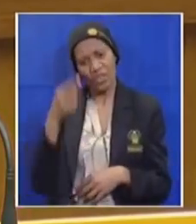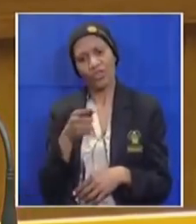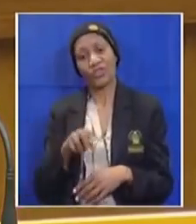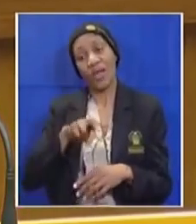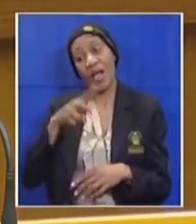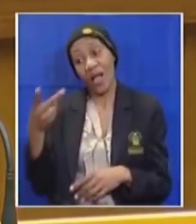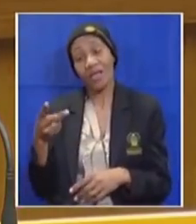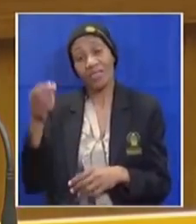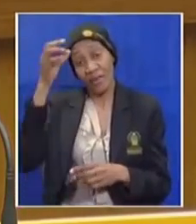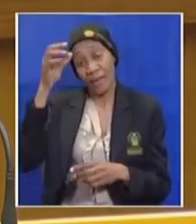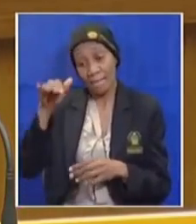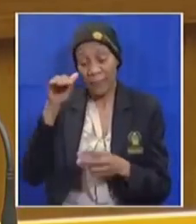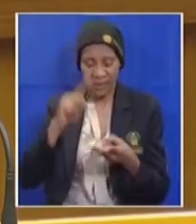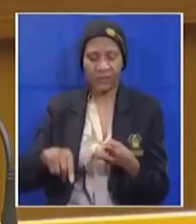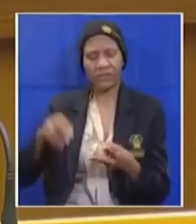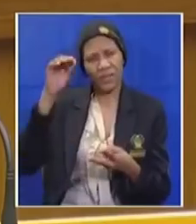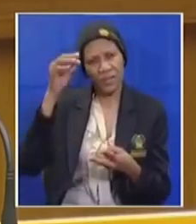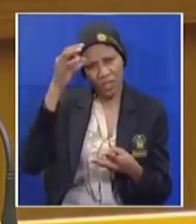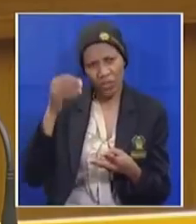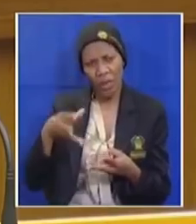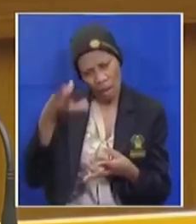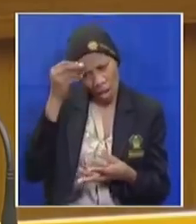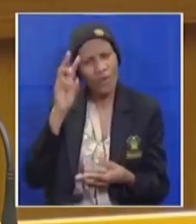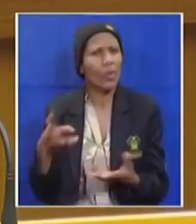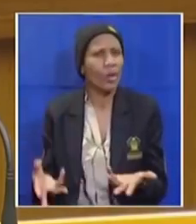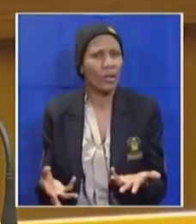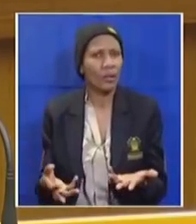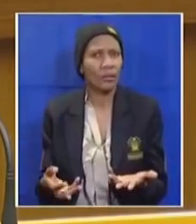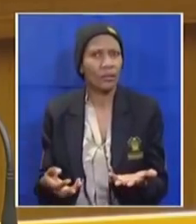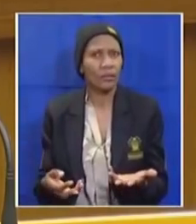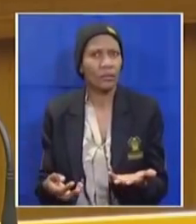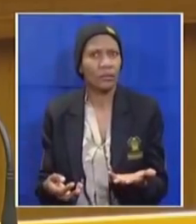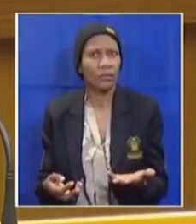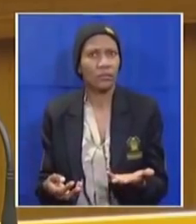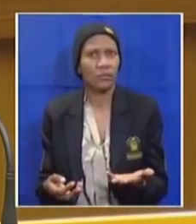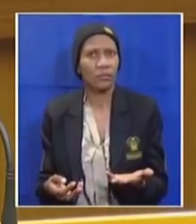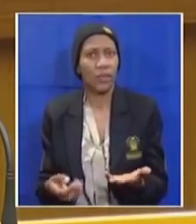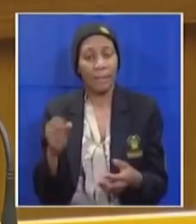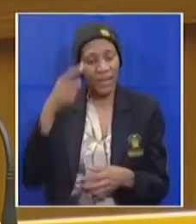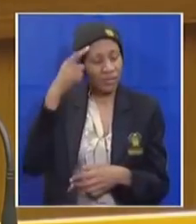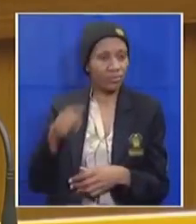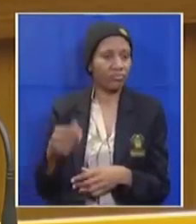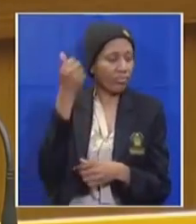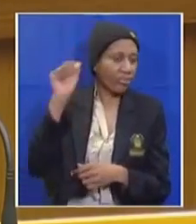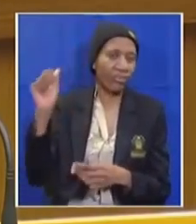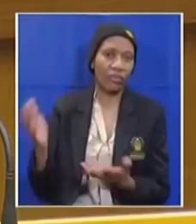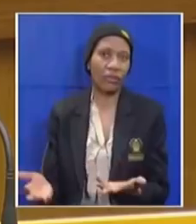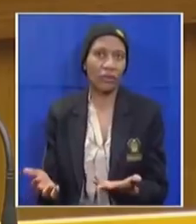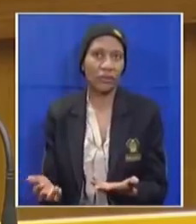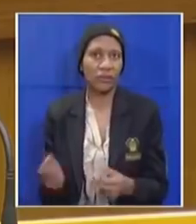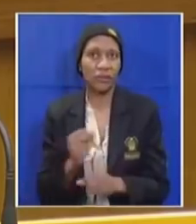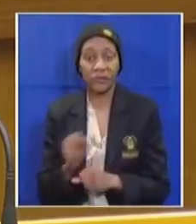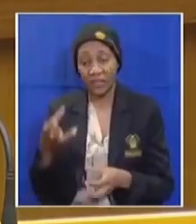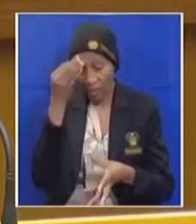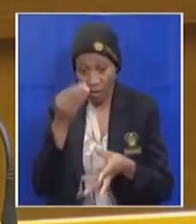for both government credit regulators and prudential authorities. They ignorantly refused to take either lessons